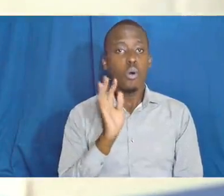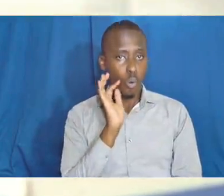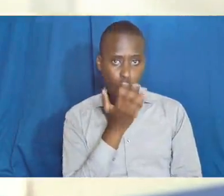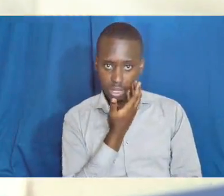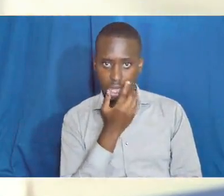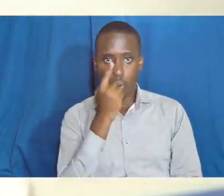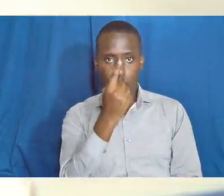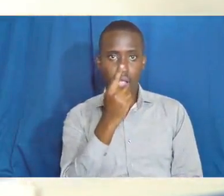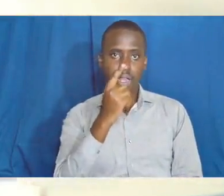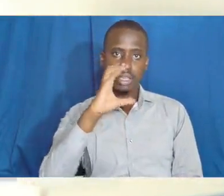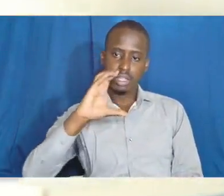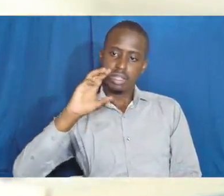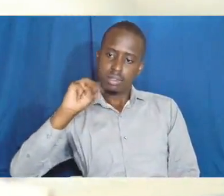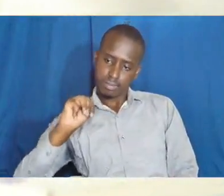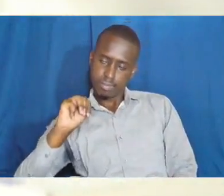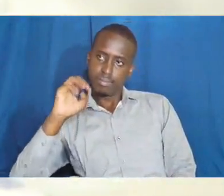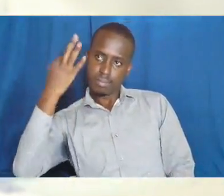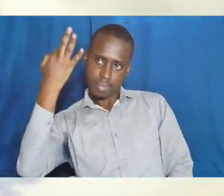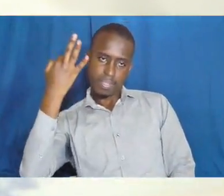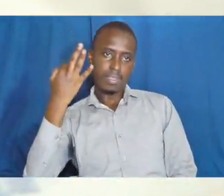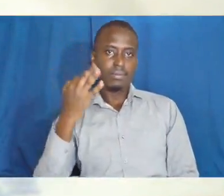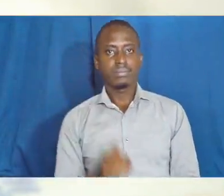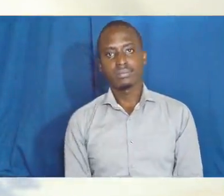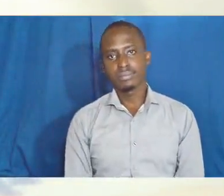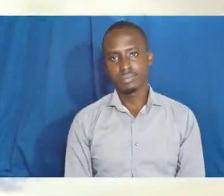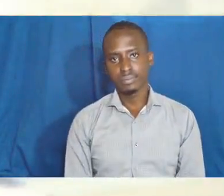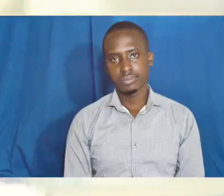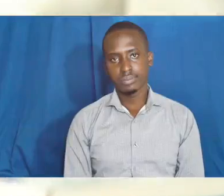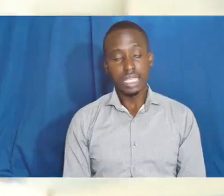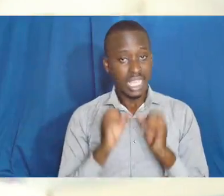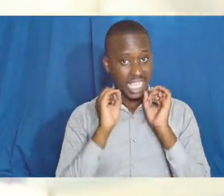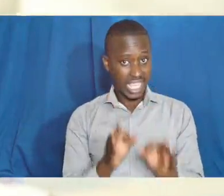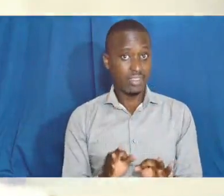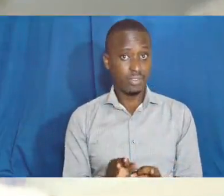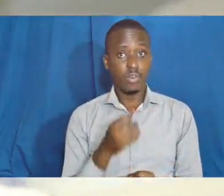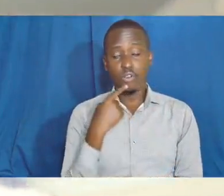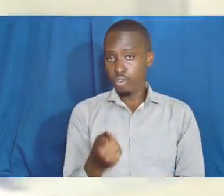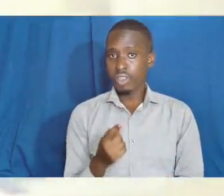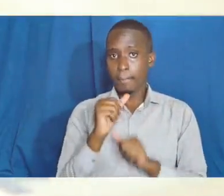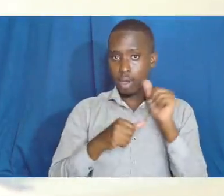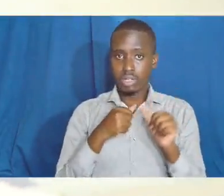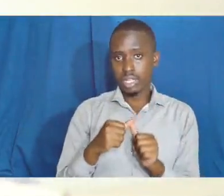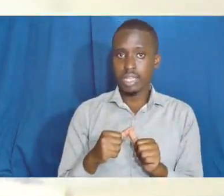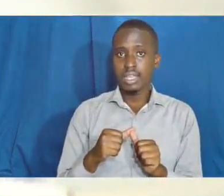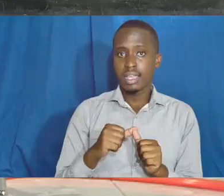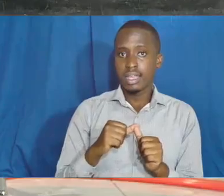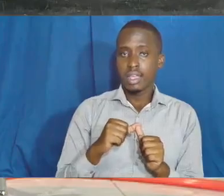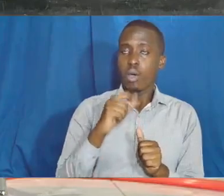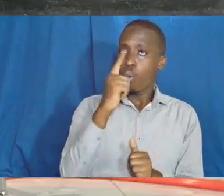centimeter, 1 gram per cubic centimeter. So if you determine the density and you find it is 1